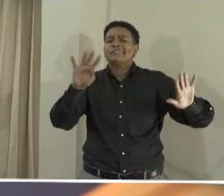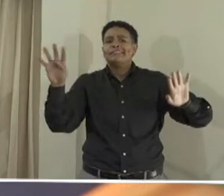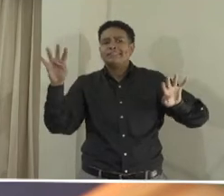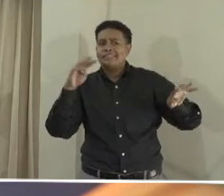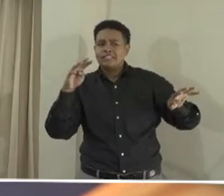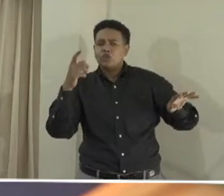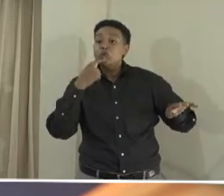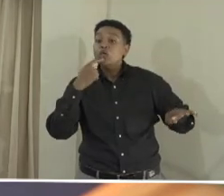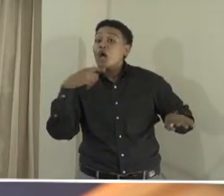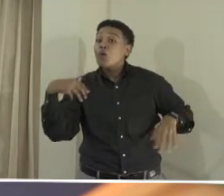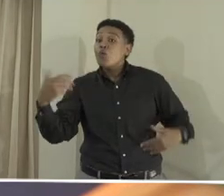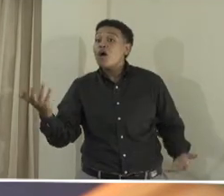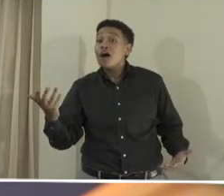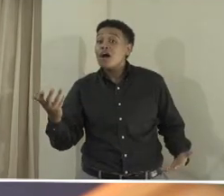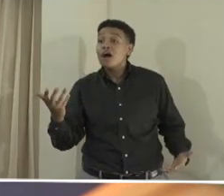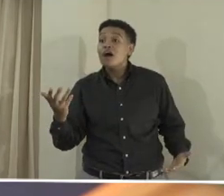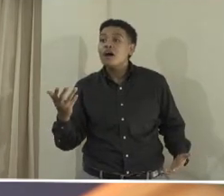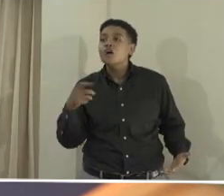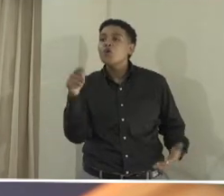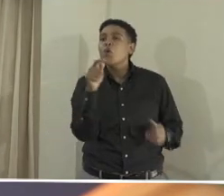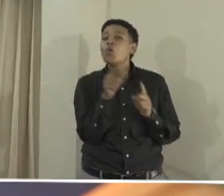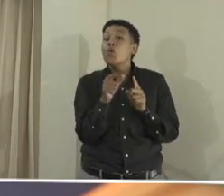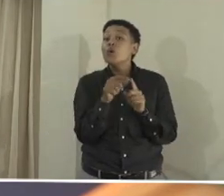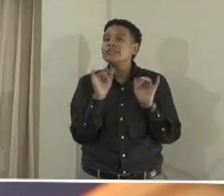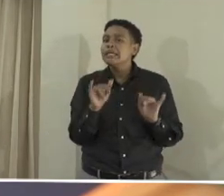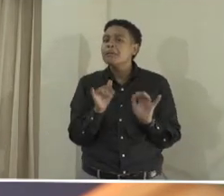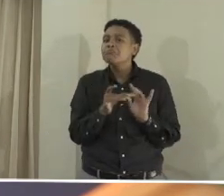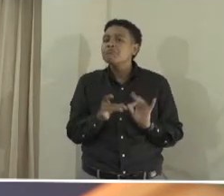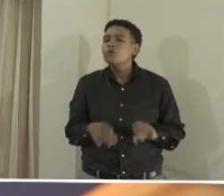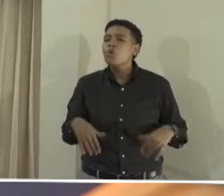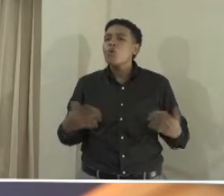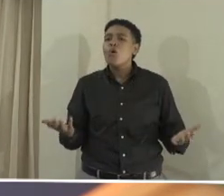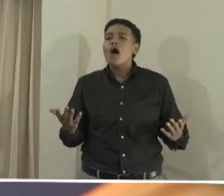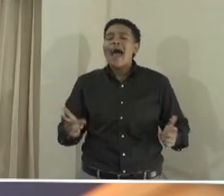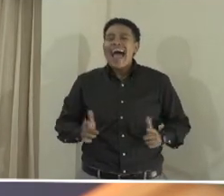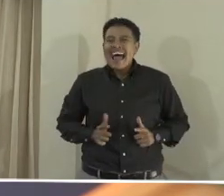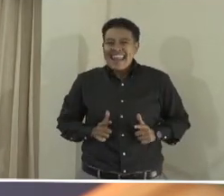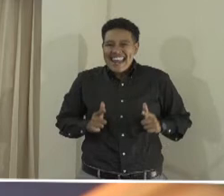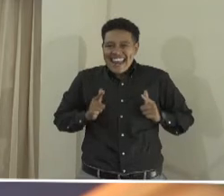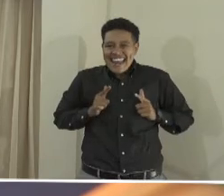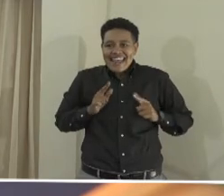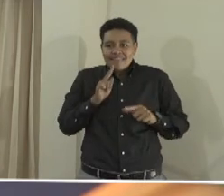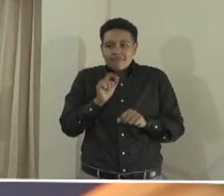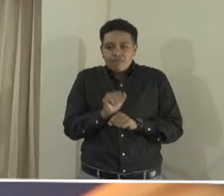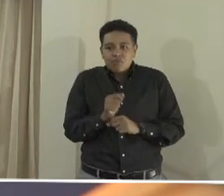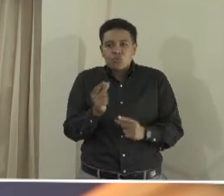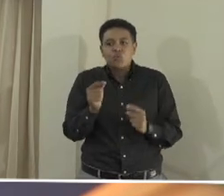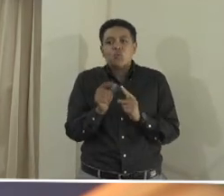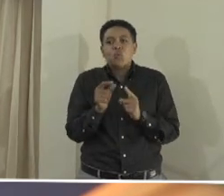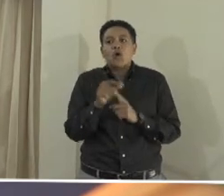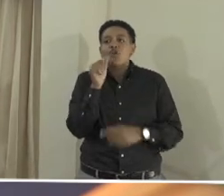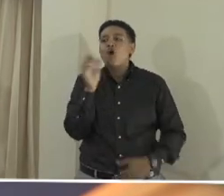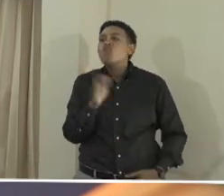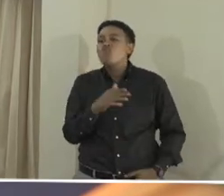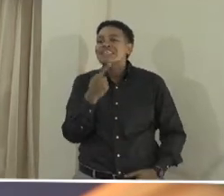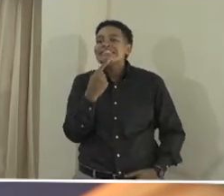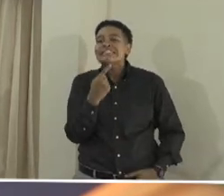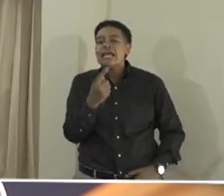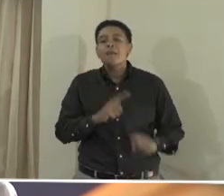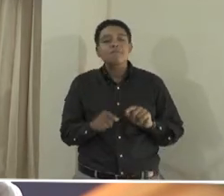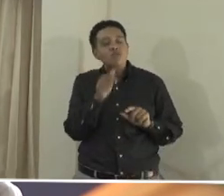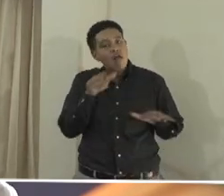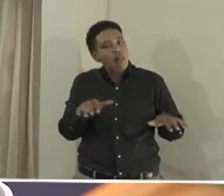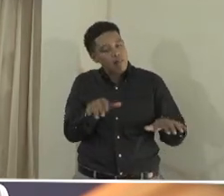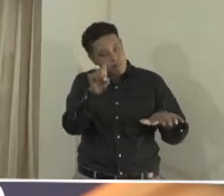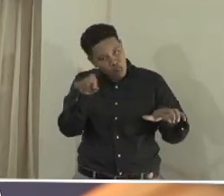to be saying those words and living out those words.